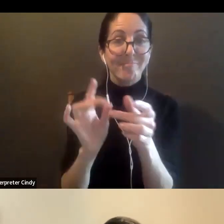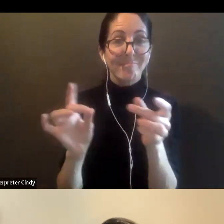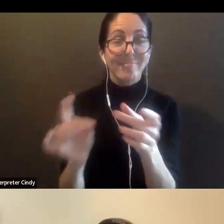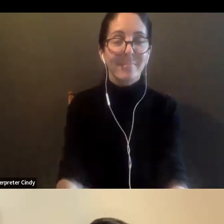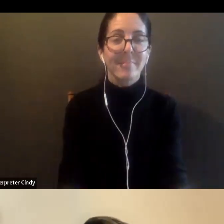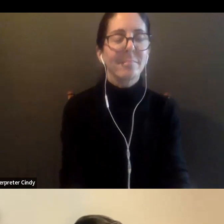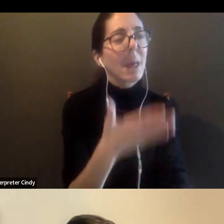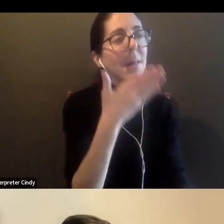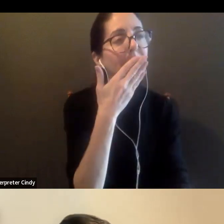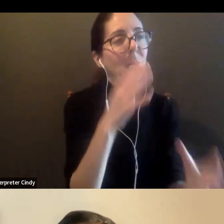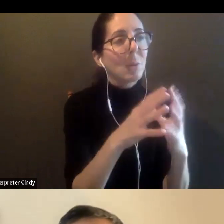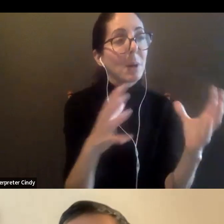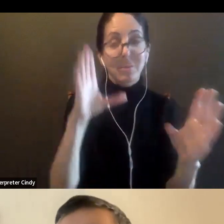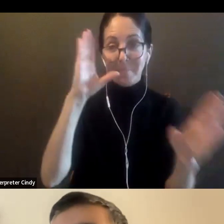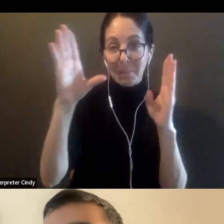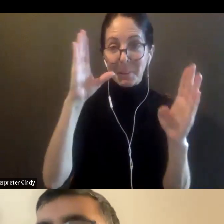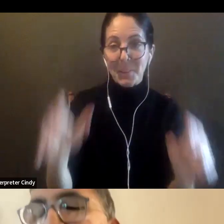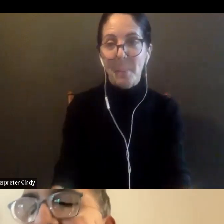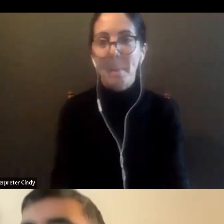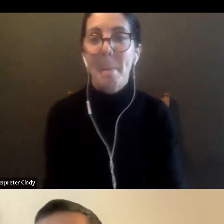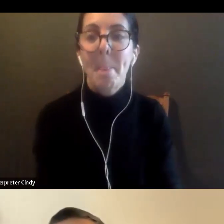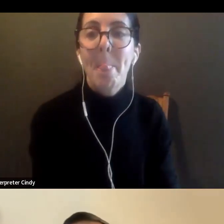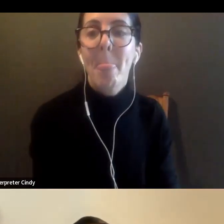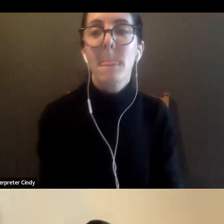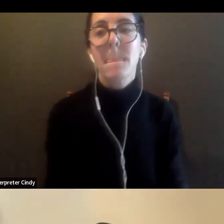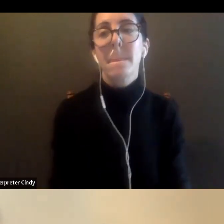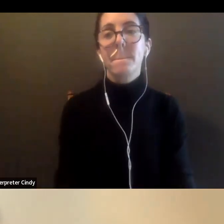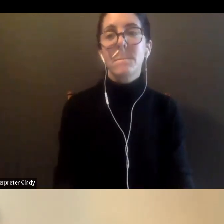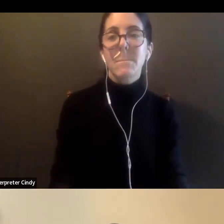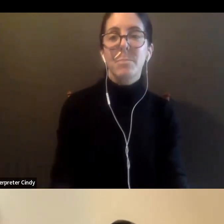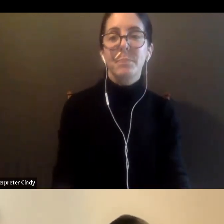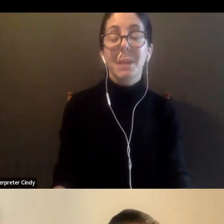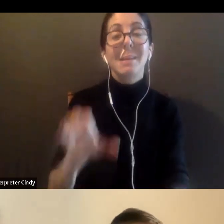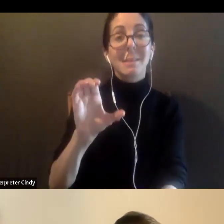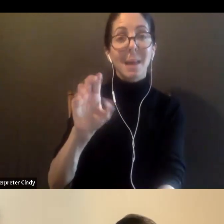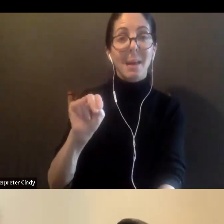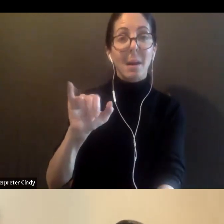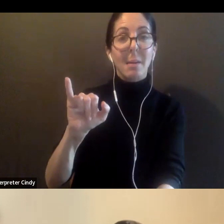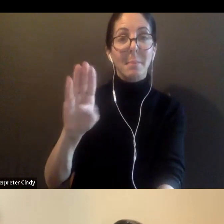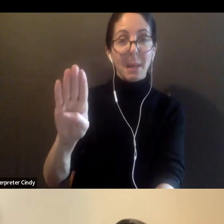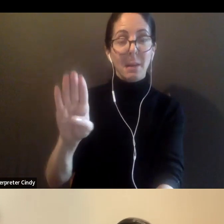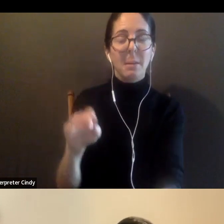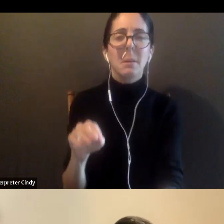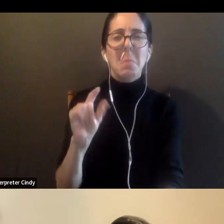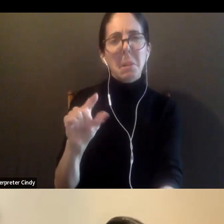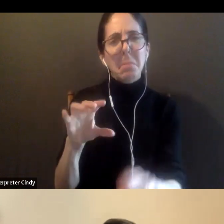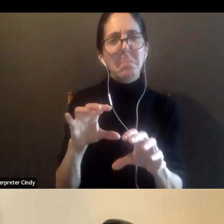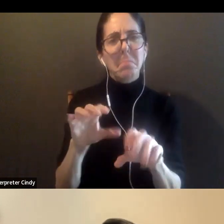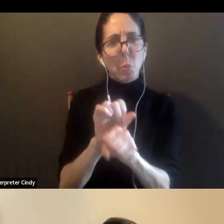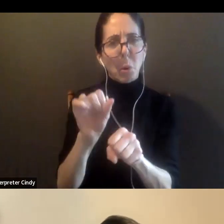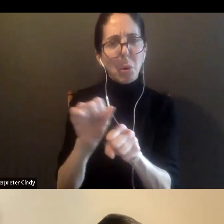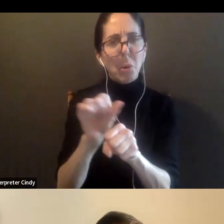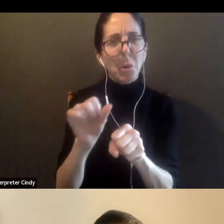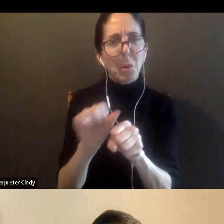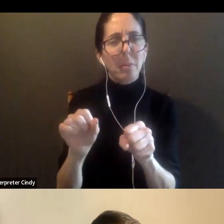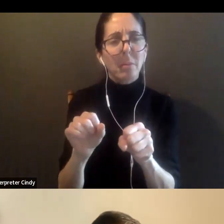Thank you very much, Sophie, and hello again, everybody. So CNIB has done a little bit of work in the context